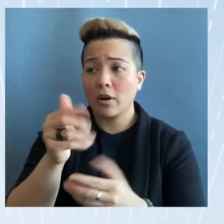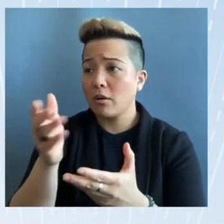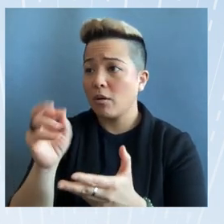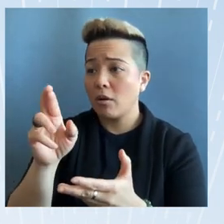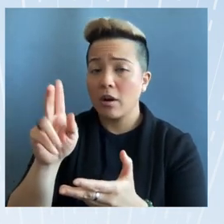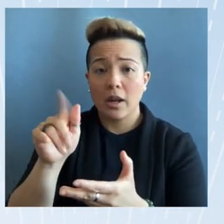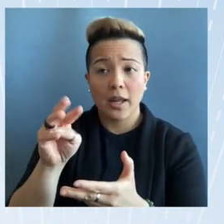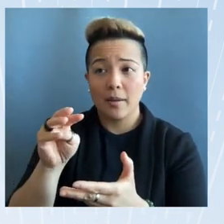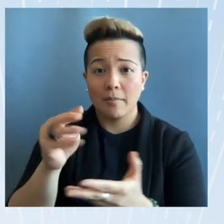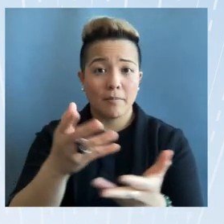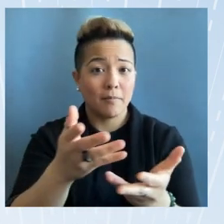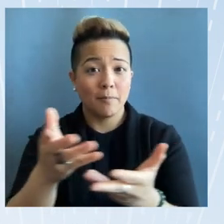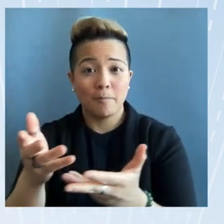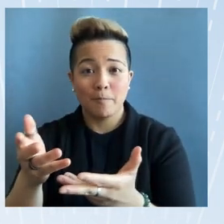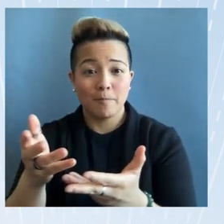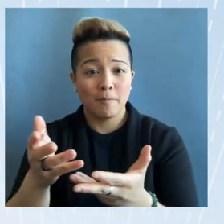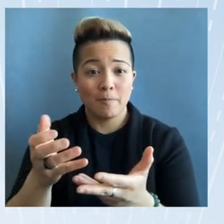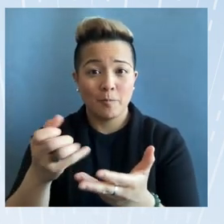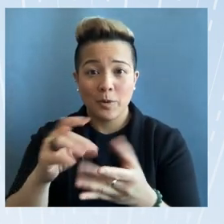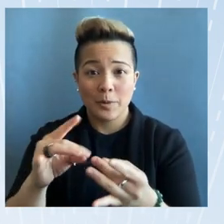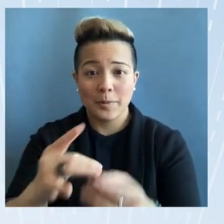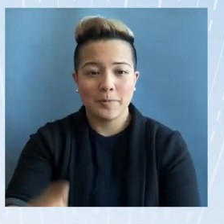to.